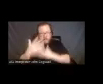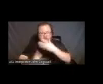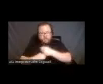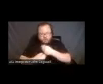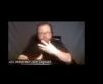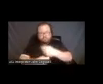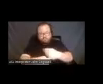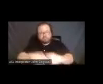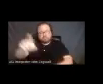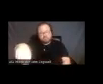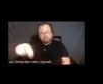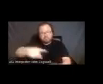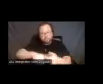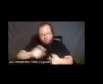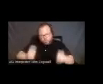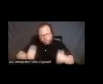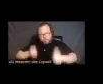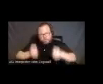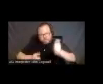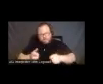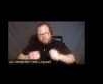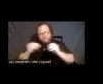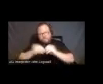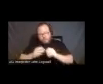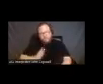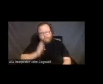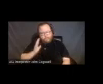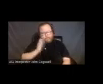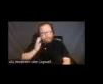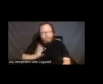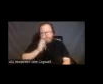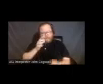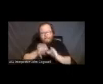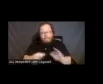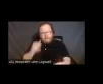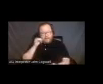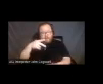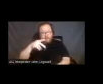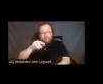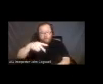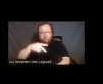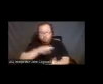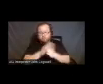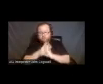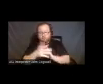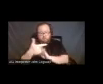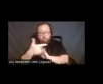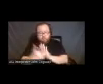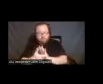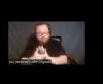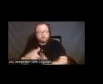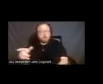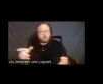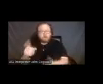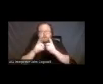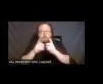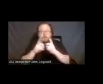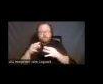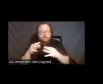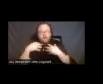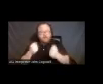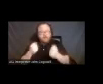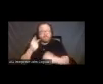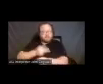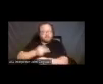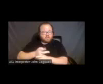needed to refine language. If the proposition becomes law, the Department of Healthcare Services, or